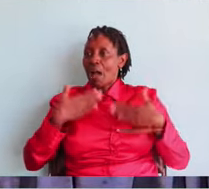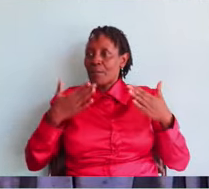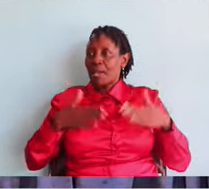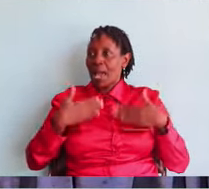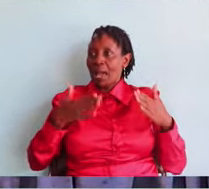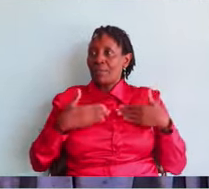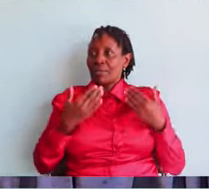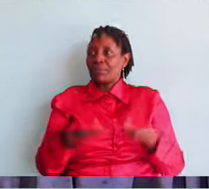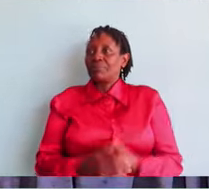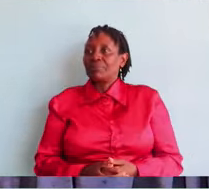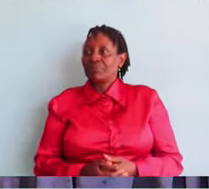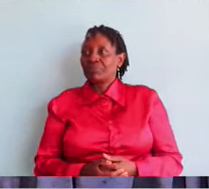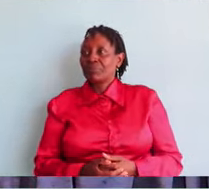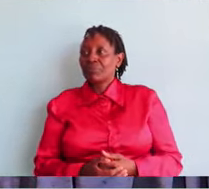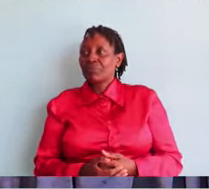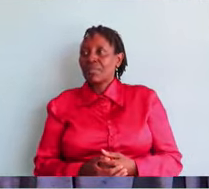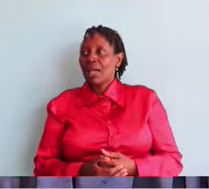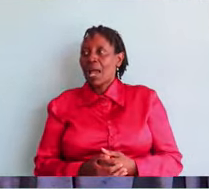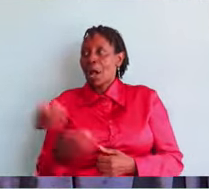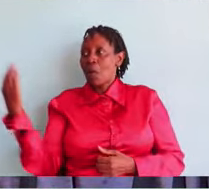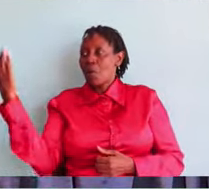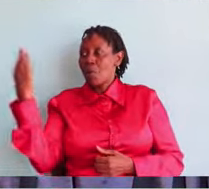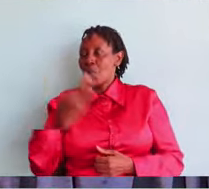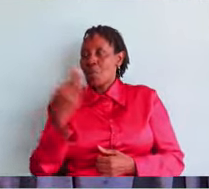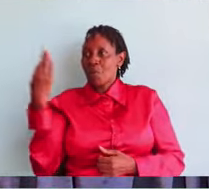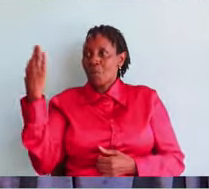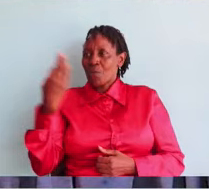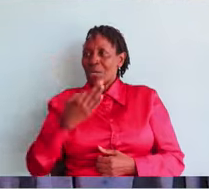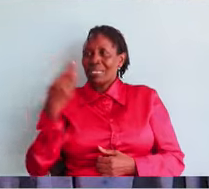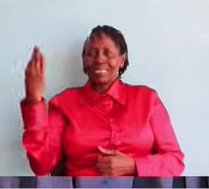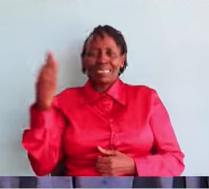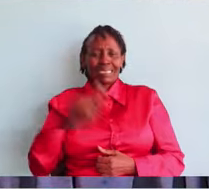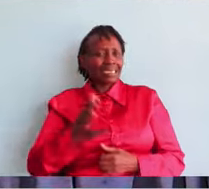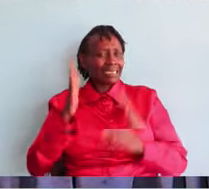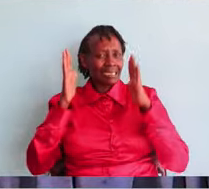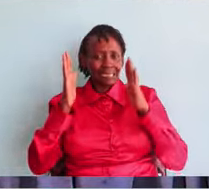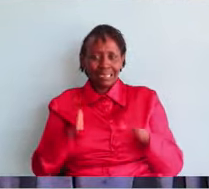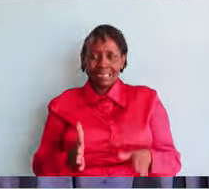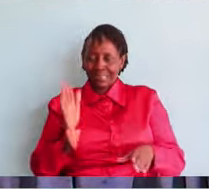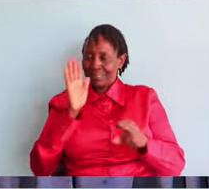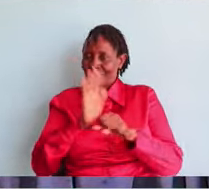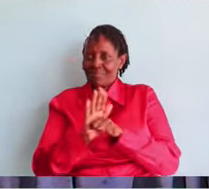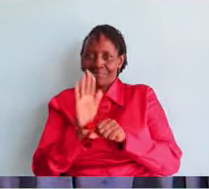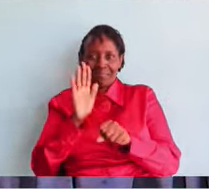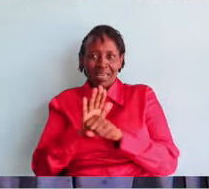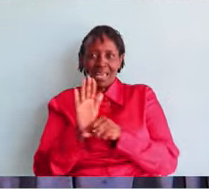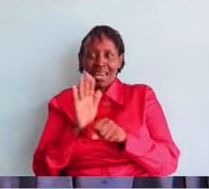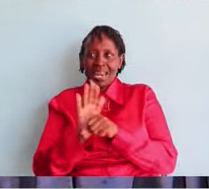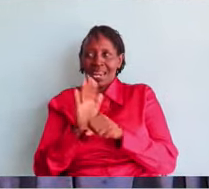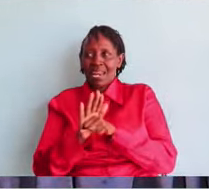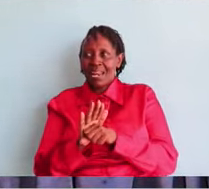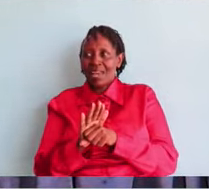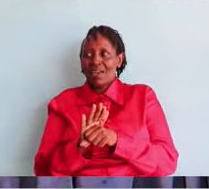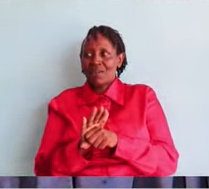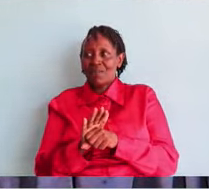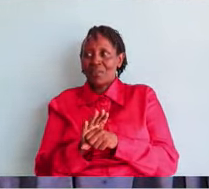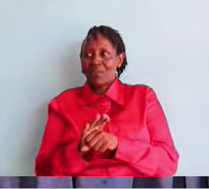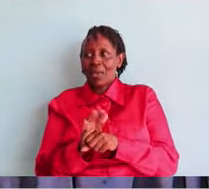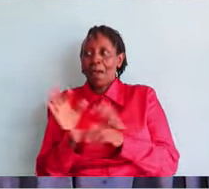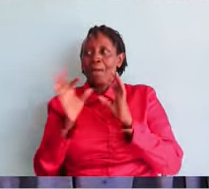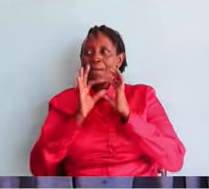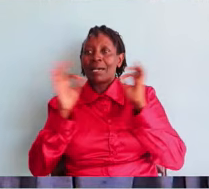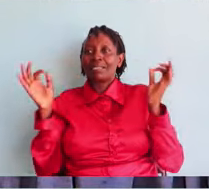we also have is a pulpit team, a ministry where we have people who come alongside the pastoral team